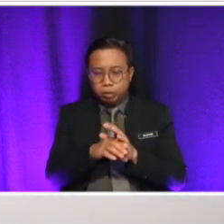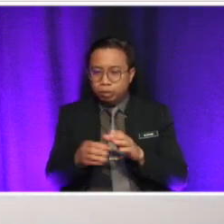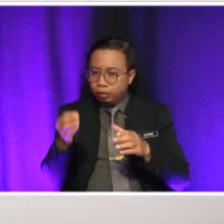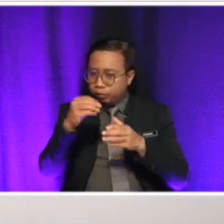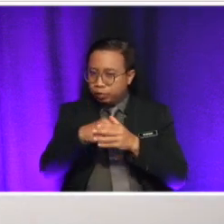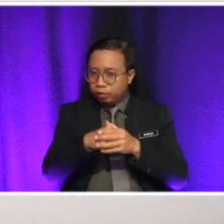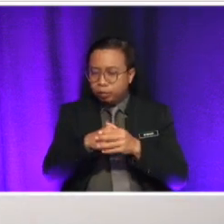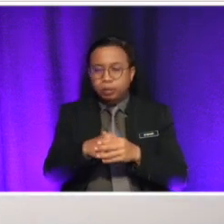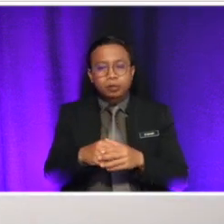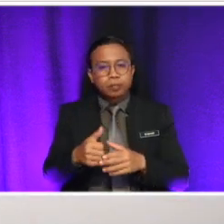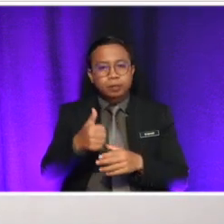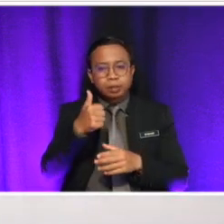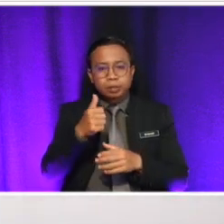better